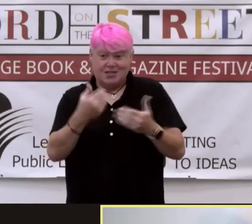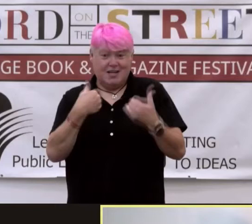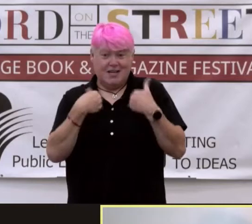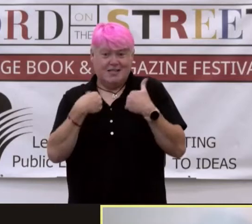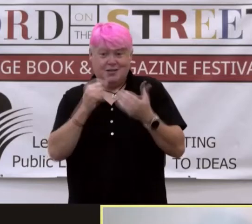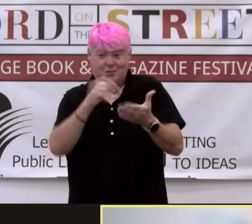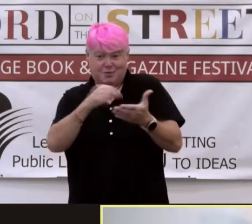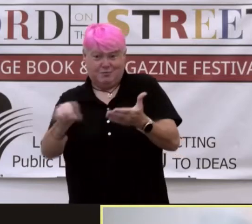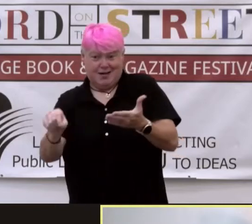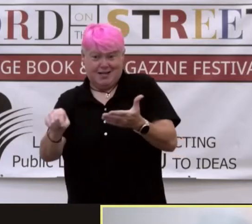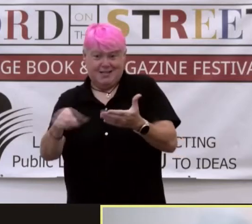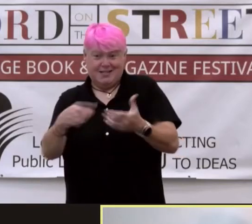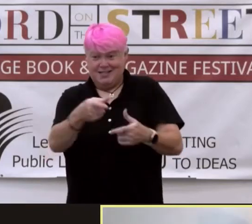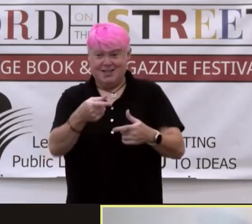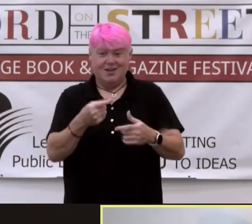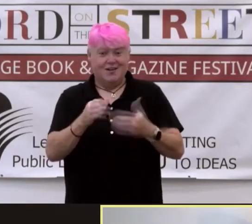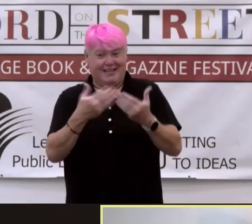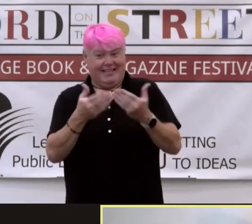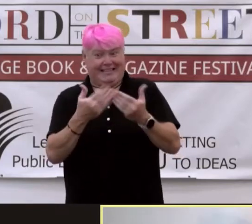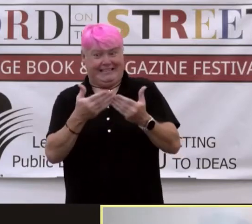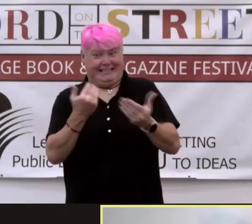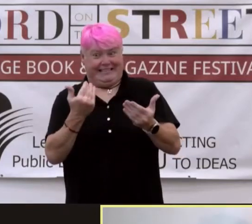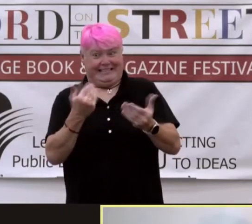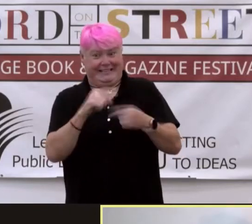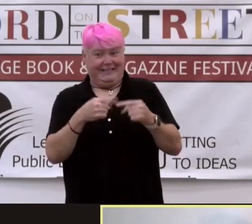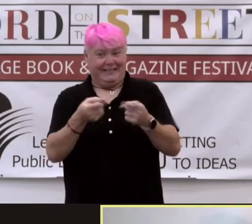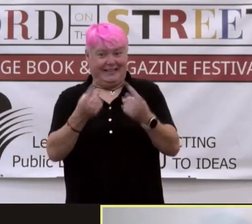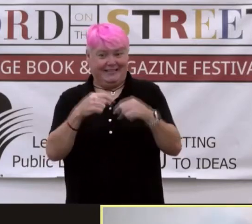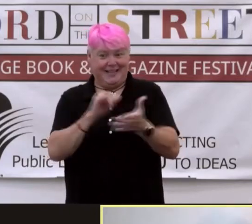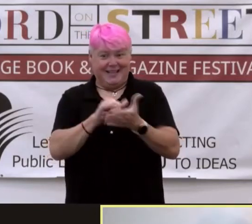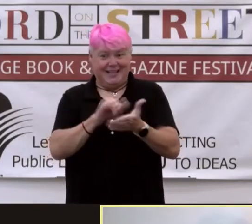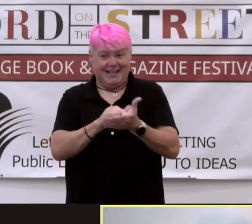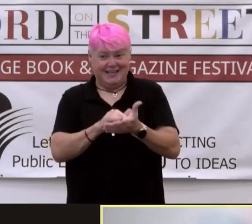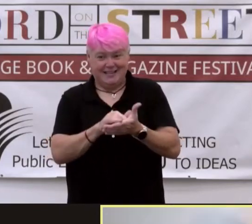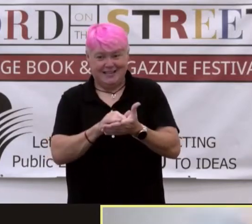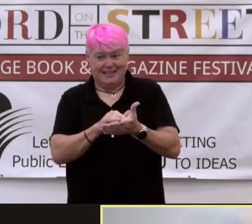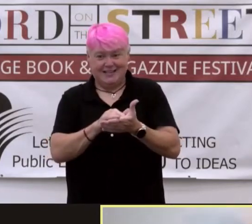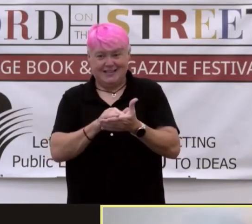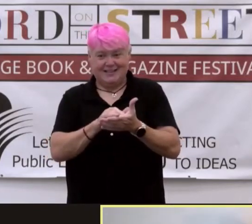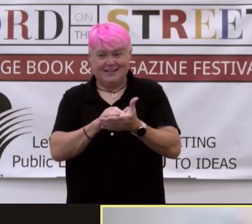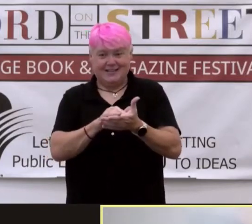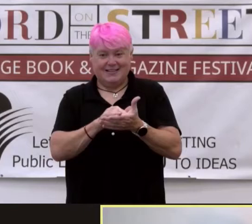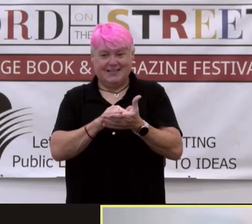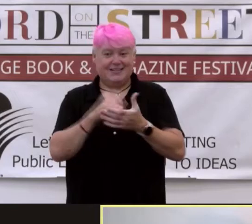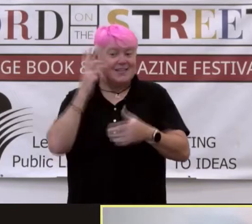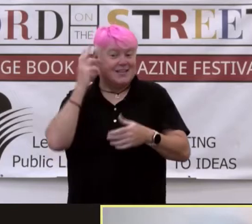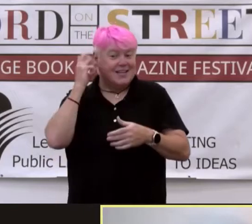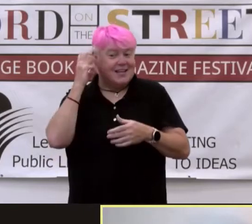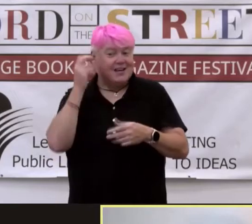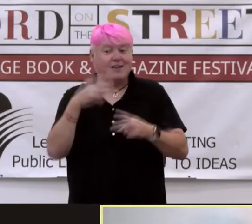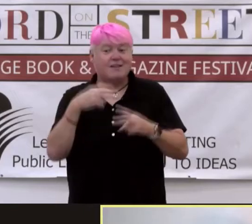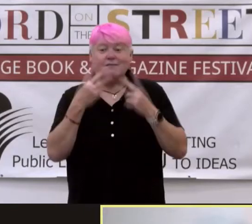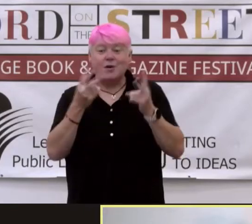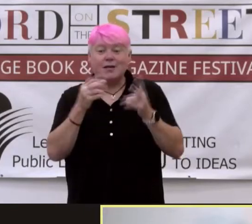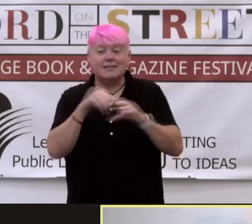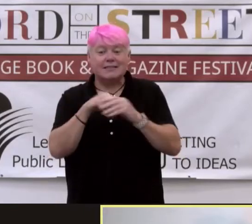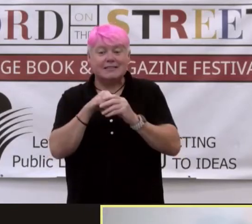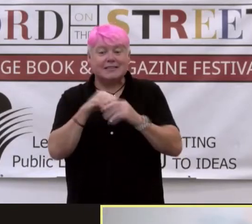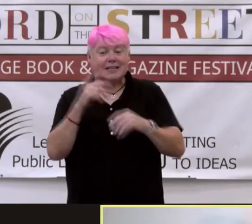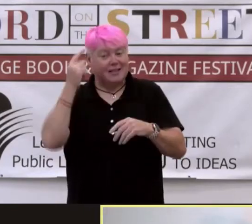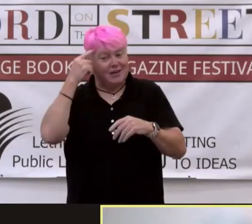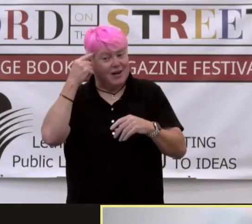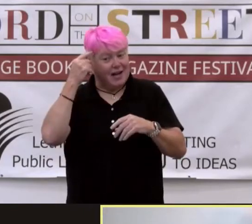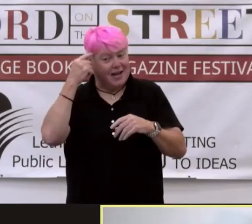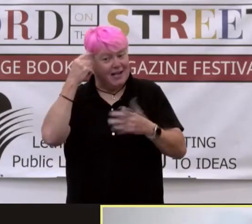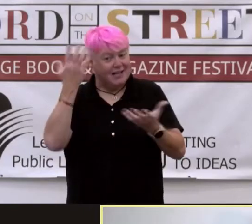feel like I got off pretty easy when it came to that. It's just you're just hearing voices in your head, like that's writing. So I